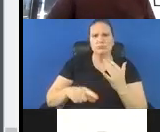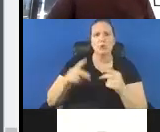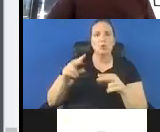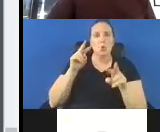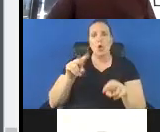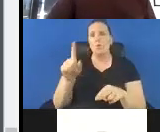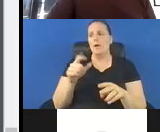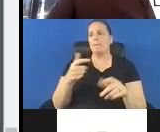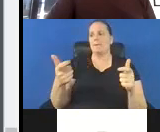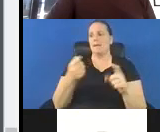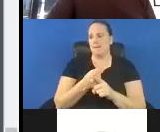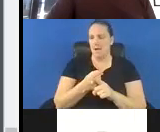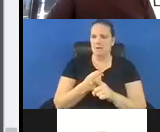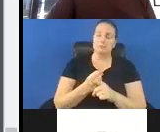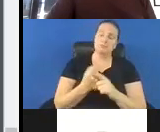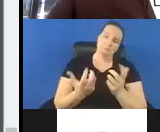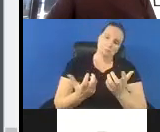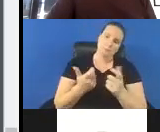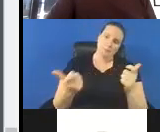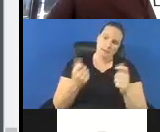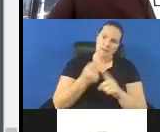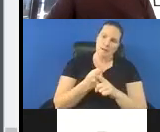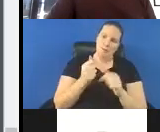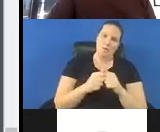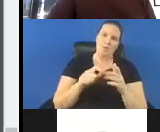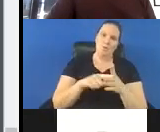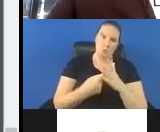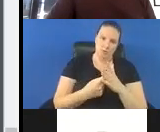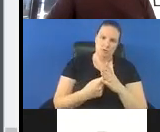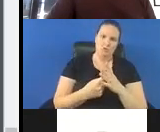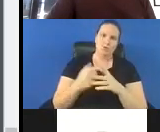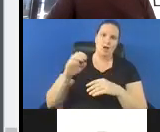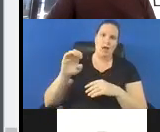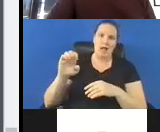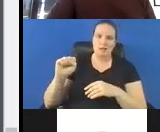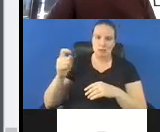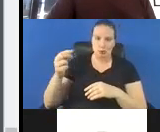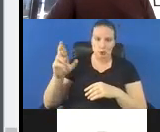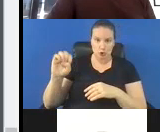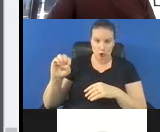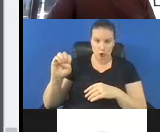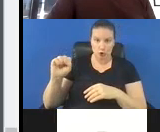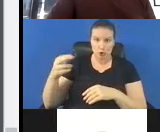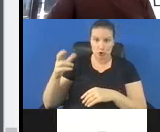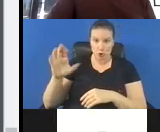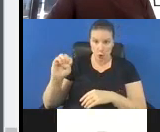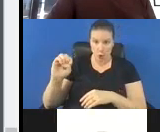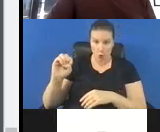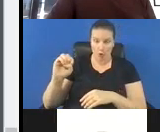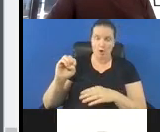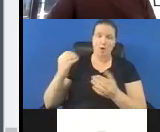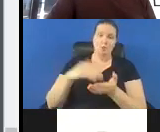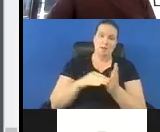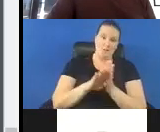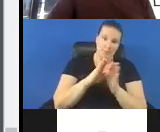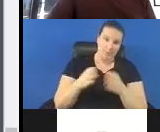had a big impact. Well, it had a big impact with the original Esther Short redevelopment plan, and then the renewed Esther Short redevelopment